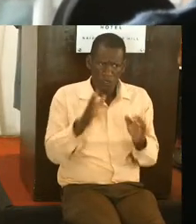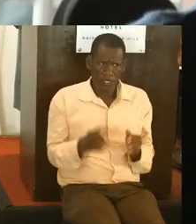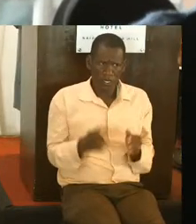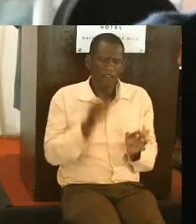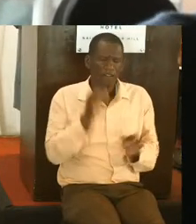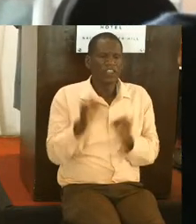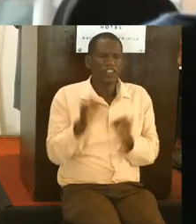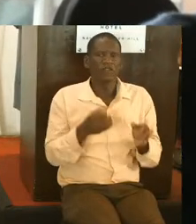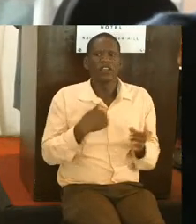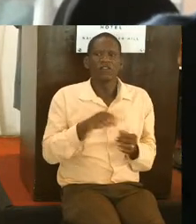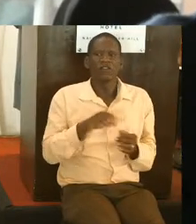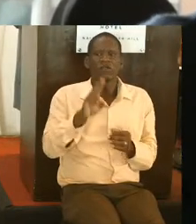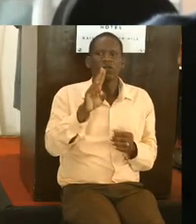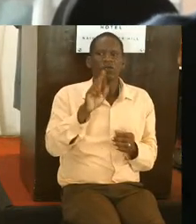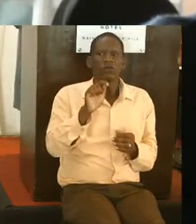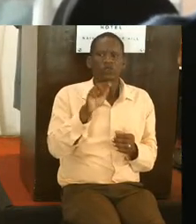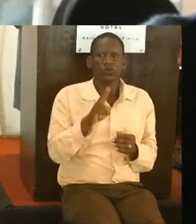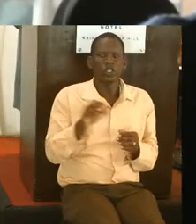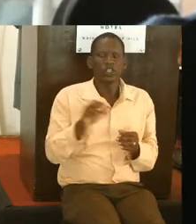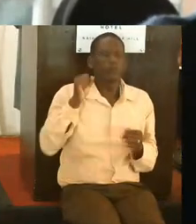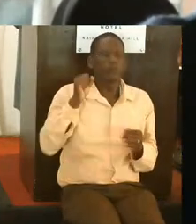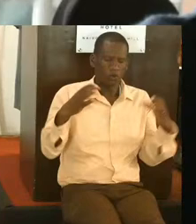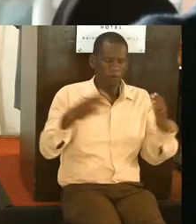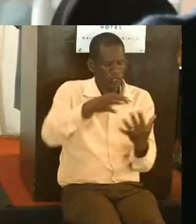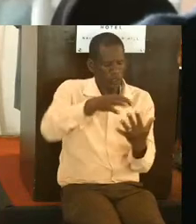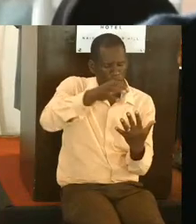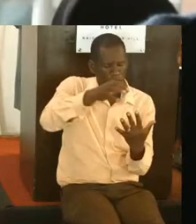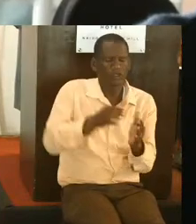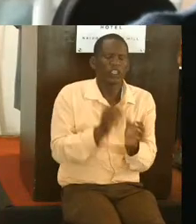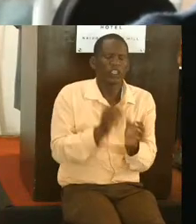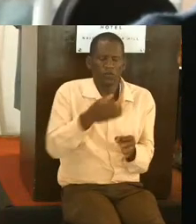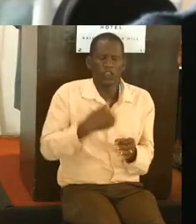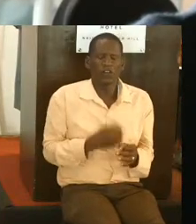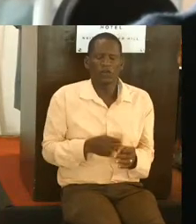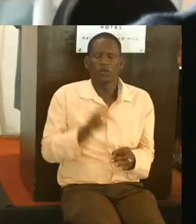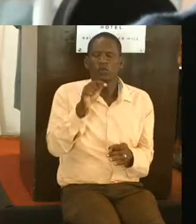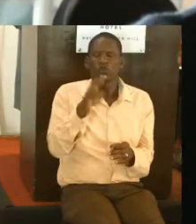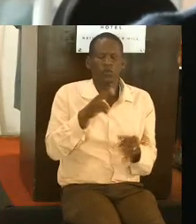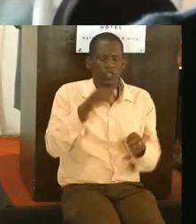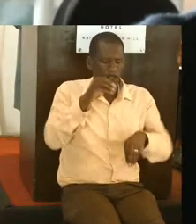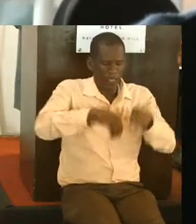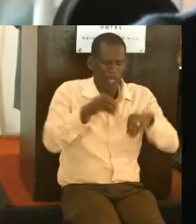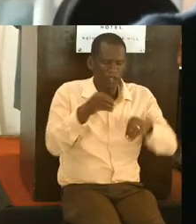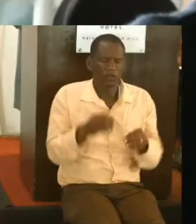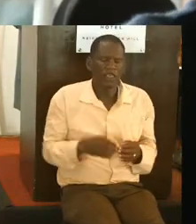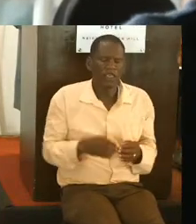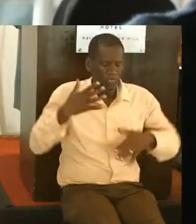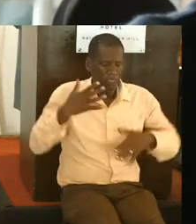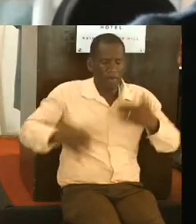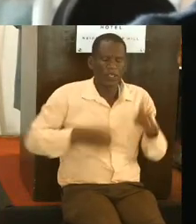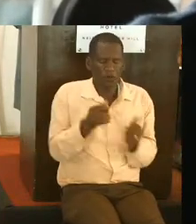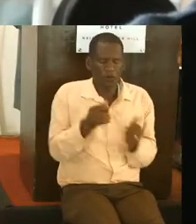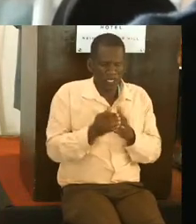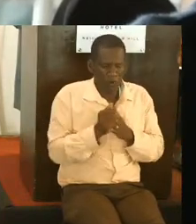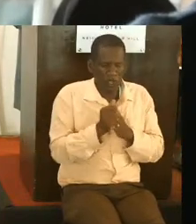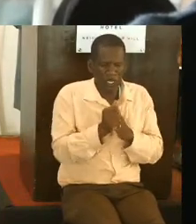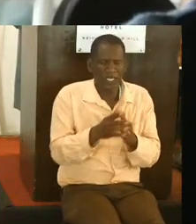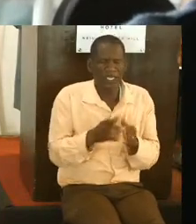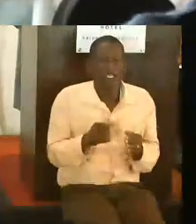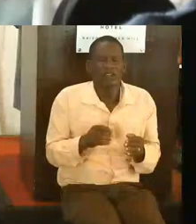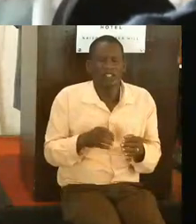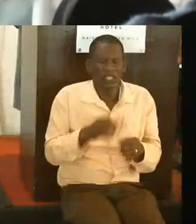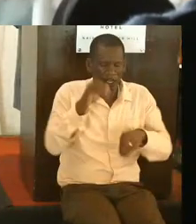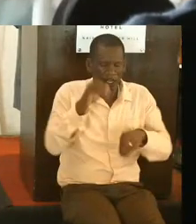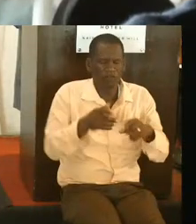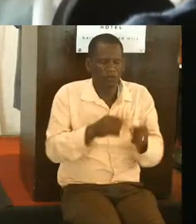whether there is utu in political party nominations there is utu in the elections the characters who are running the elections from the